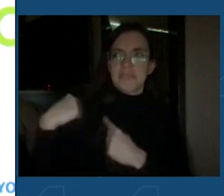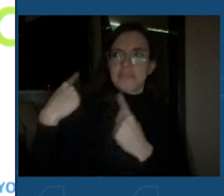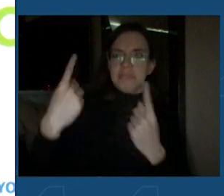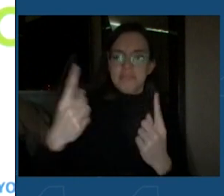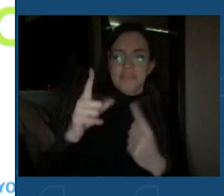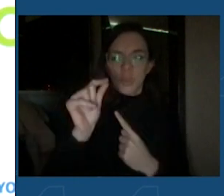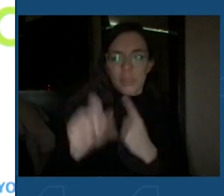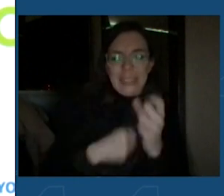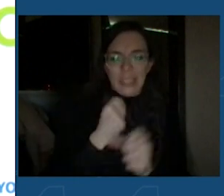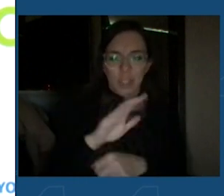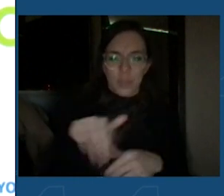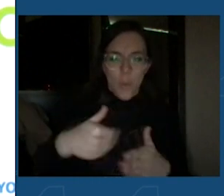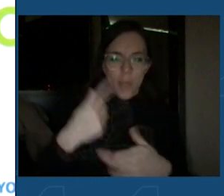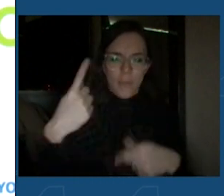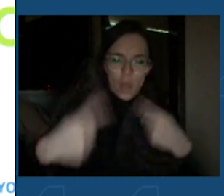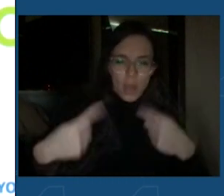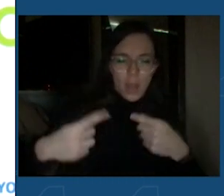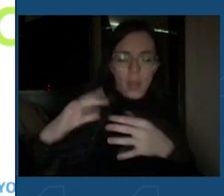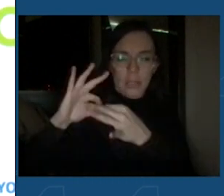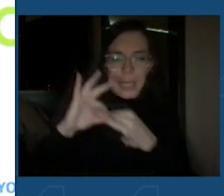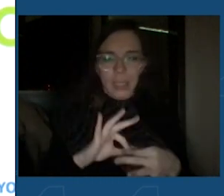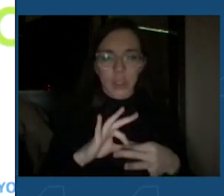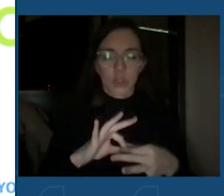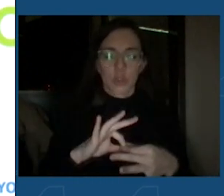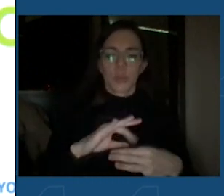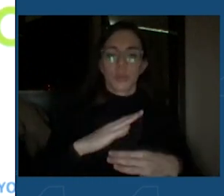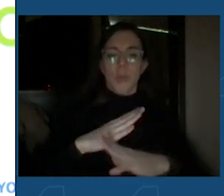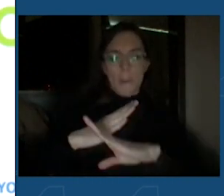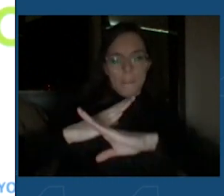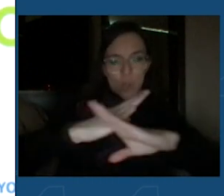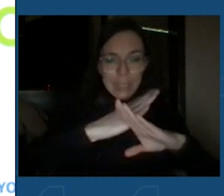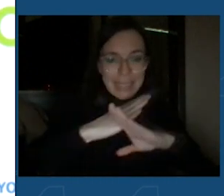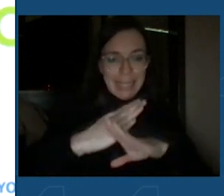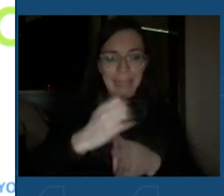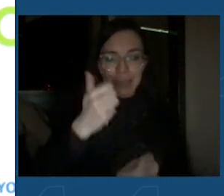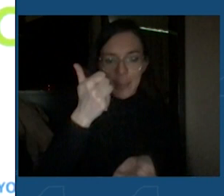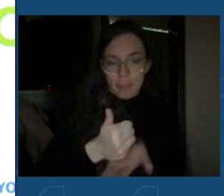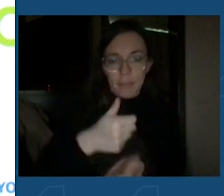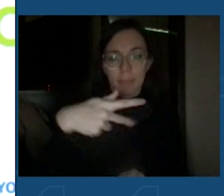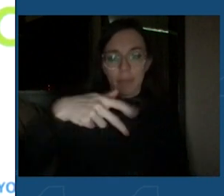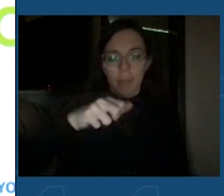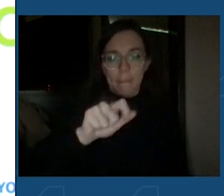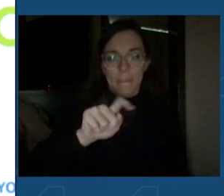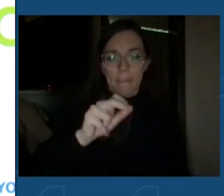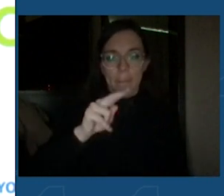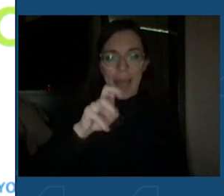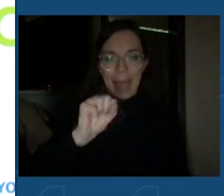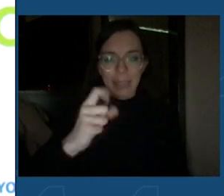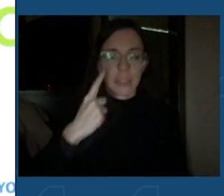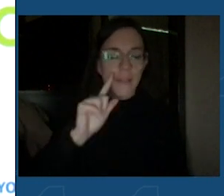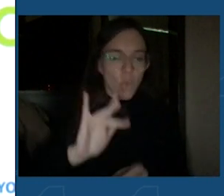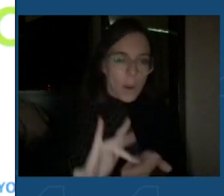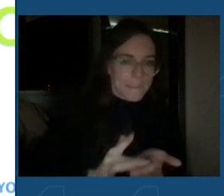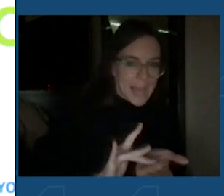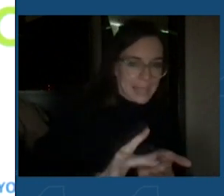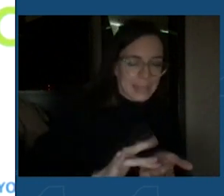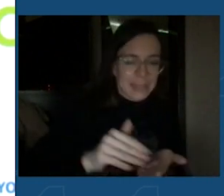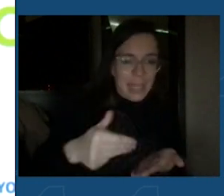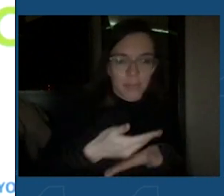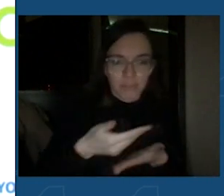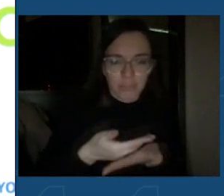about protecting patents for medicine that determines whether we flourish or not.